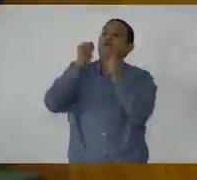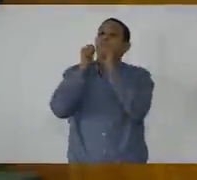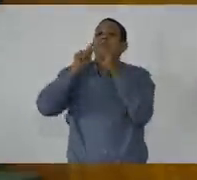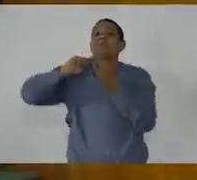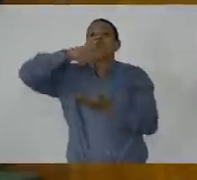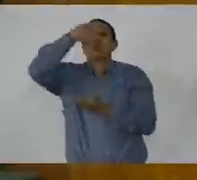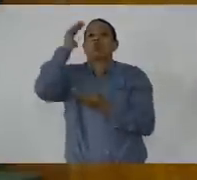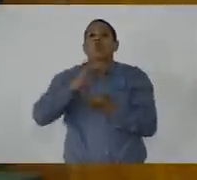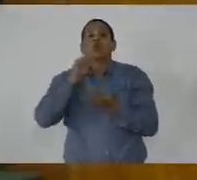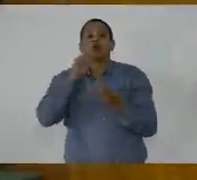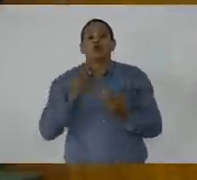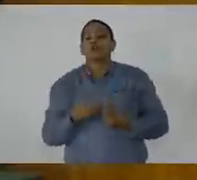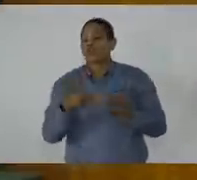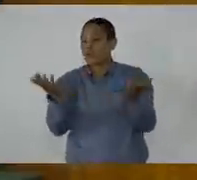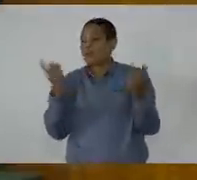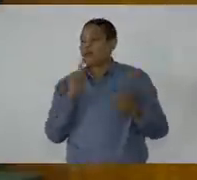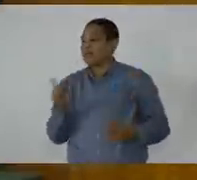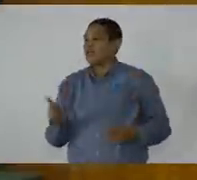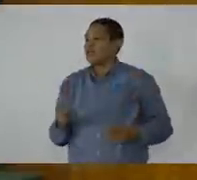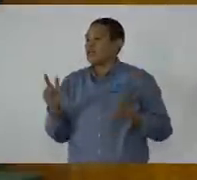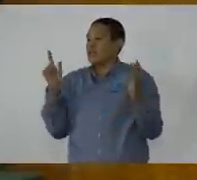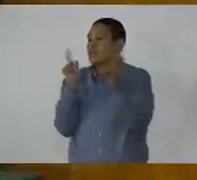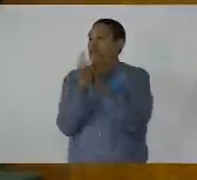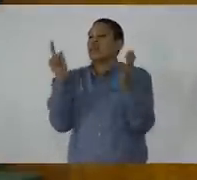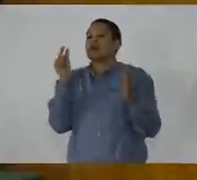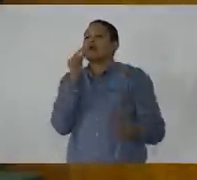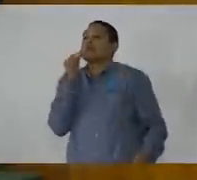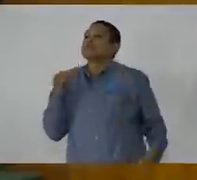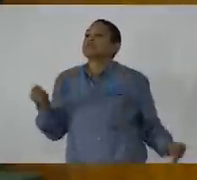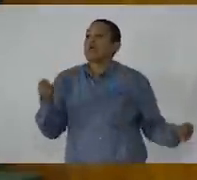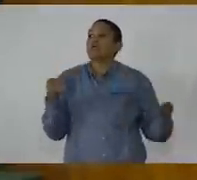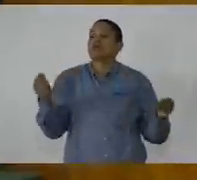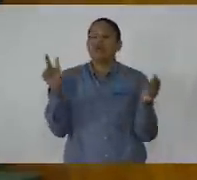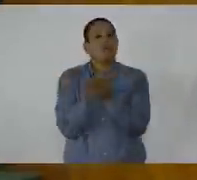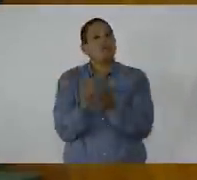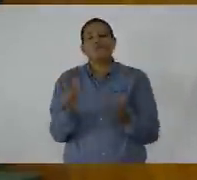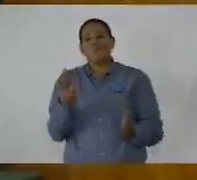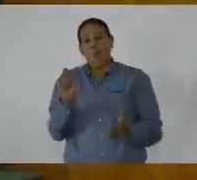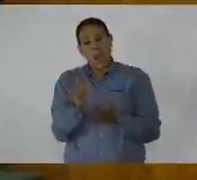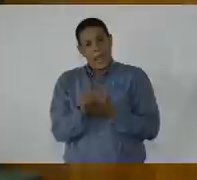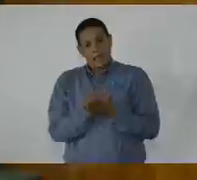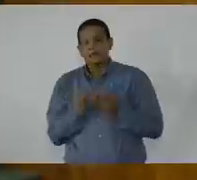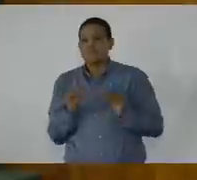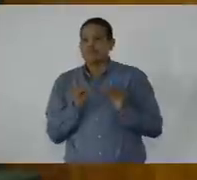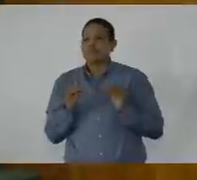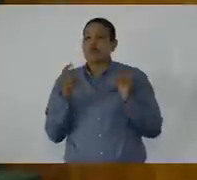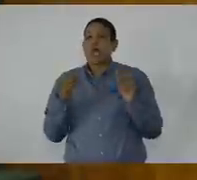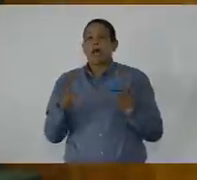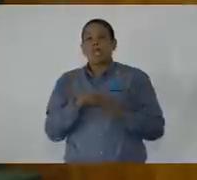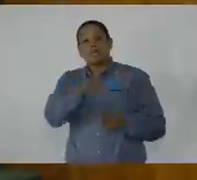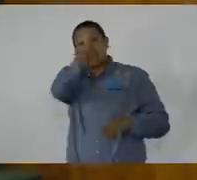the supply to the illicit ganja market. In